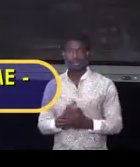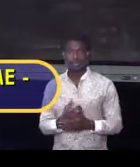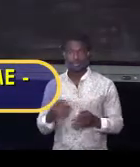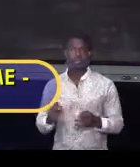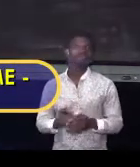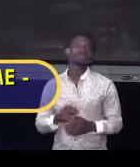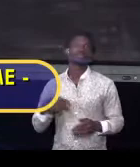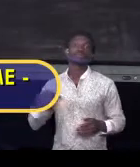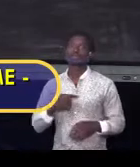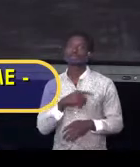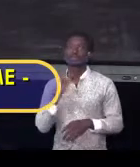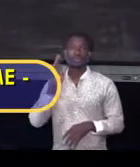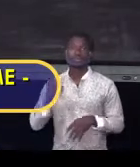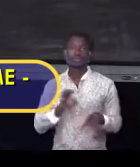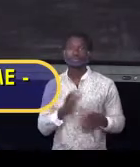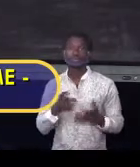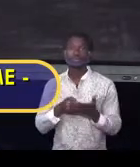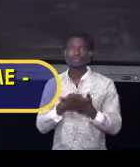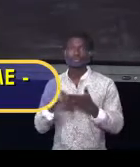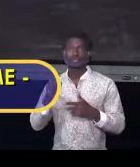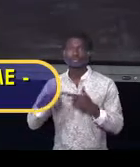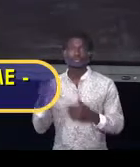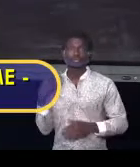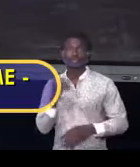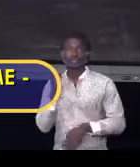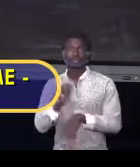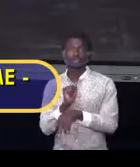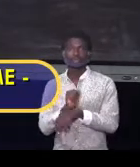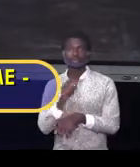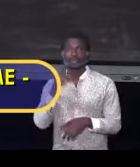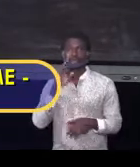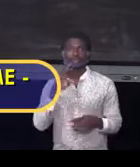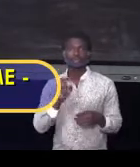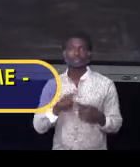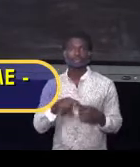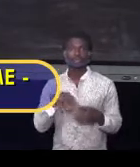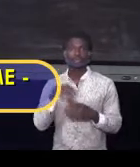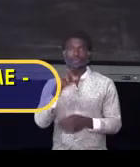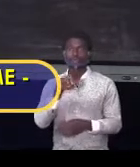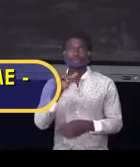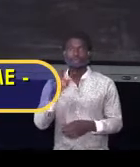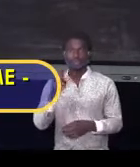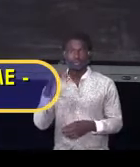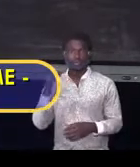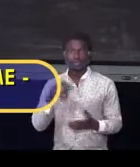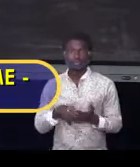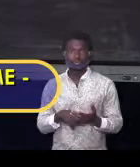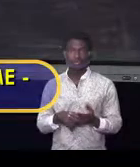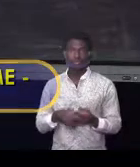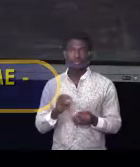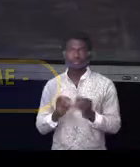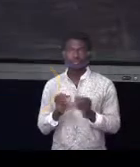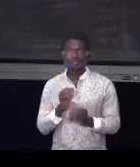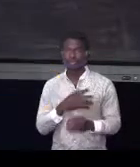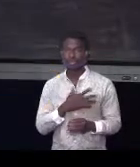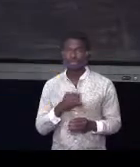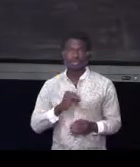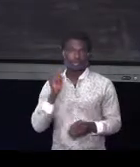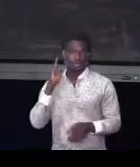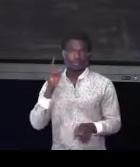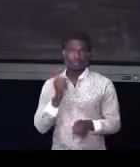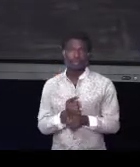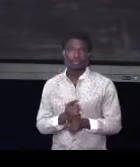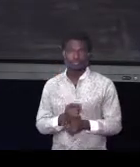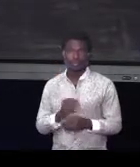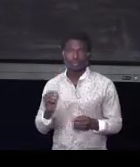usual practice, we will do the correction to the previous assignment. You were asked to find the LCM of these sets of numbers. I'll just take number one,